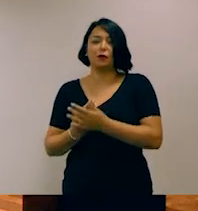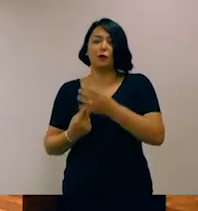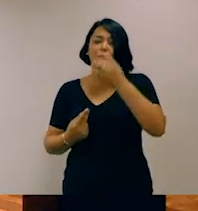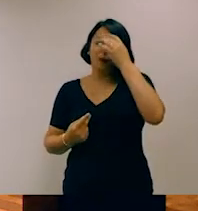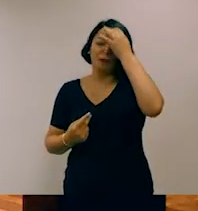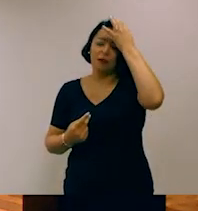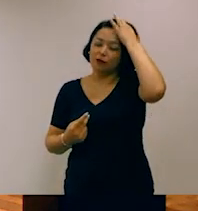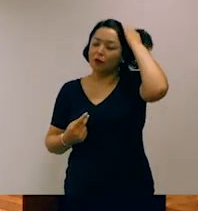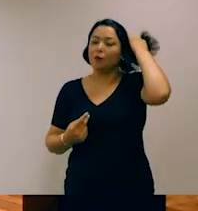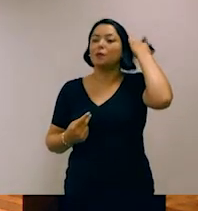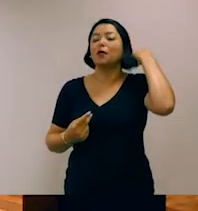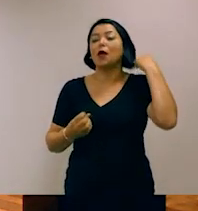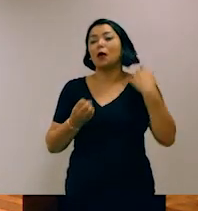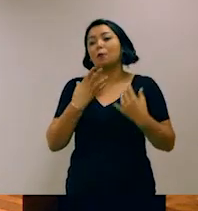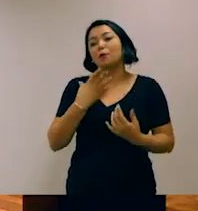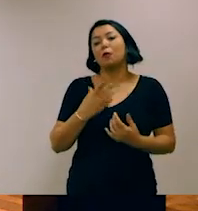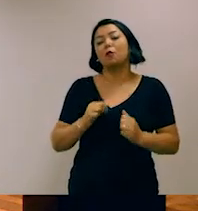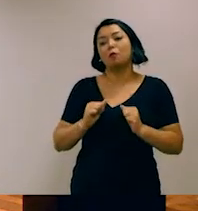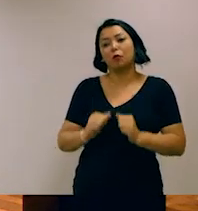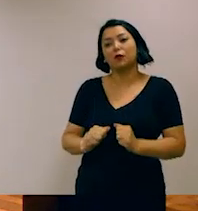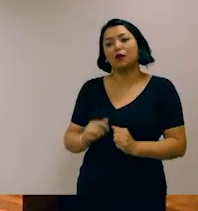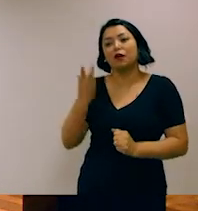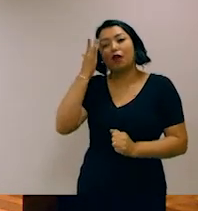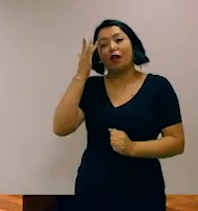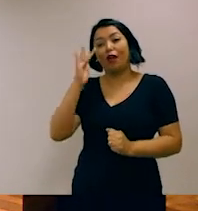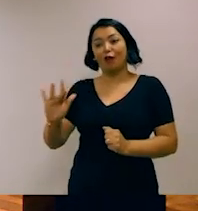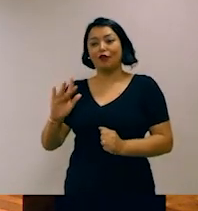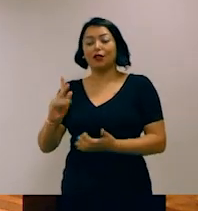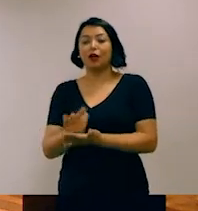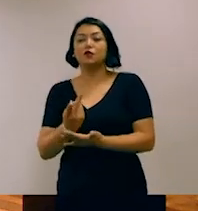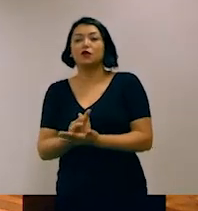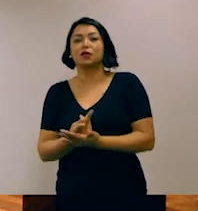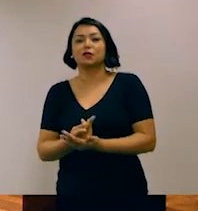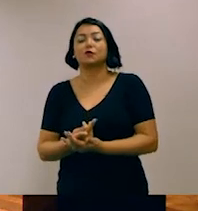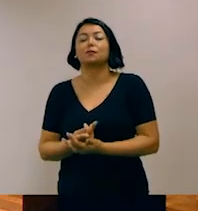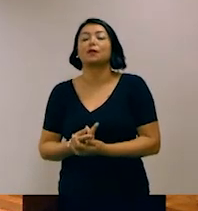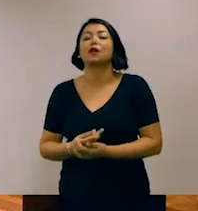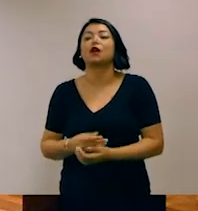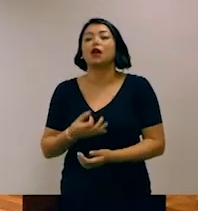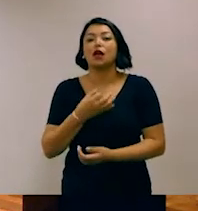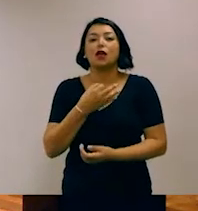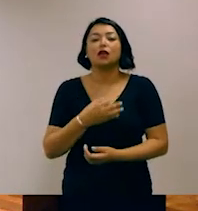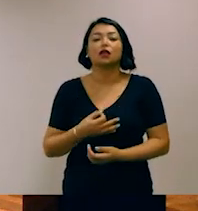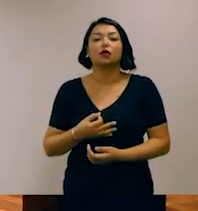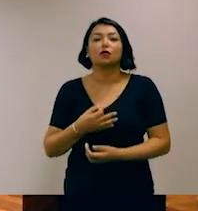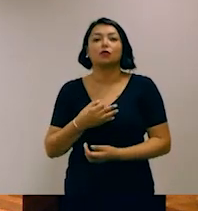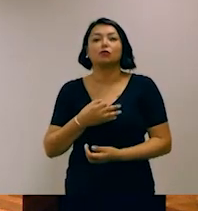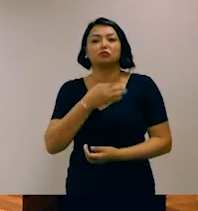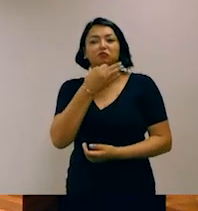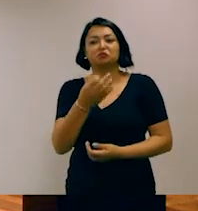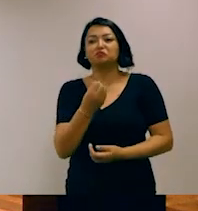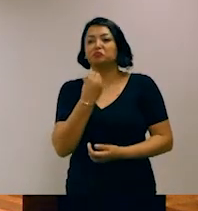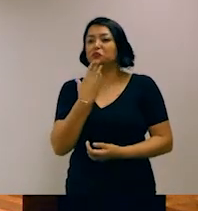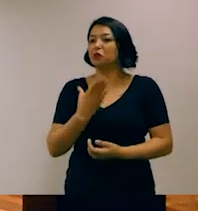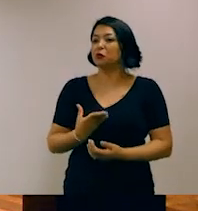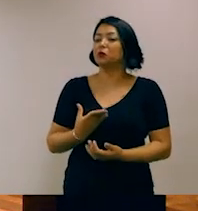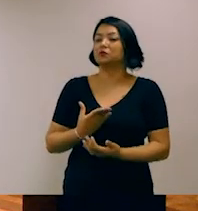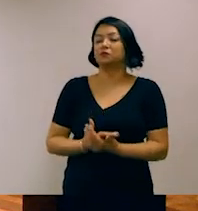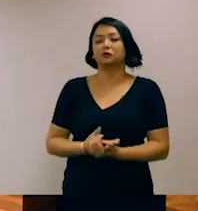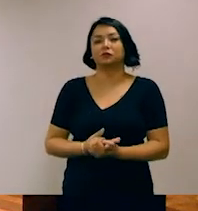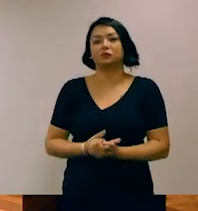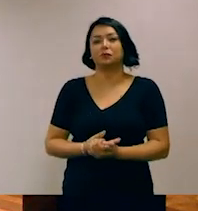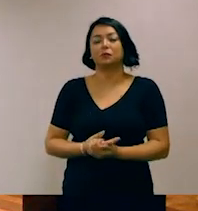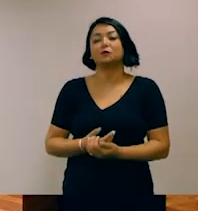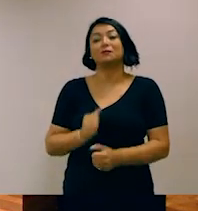you need human resources, and it becomes even costlier. So to avoid this kind of cost, this solution is